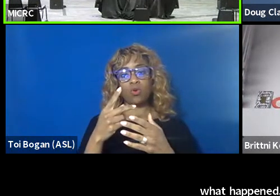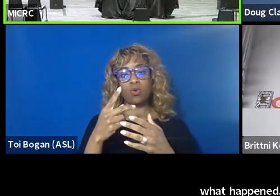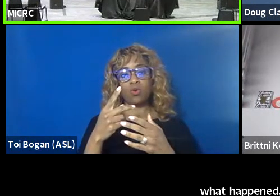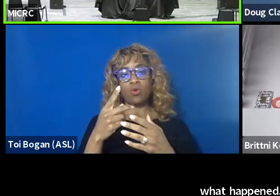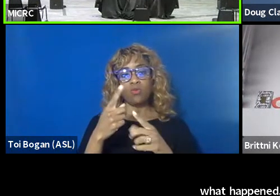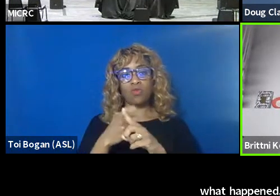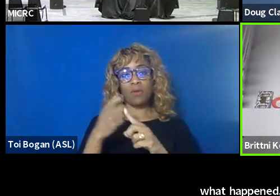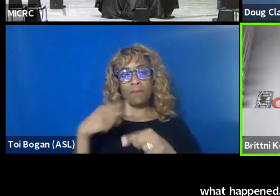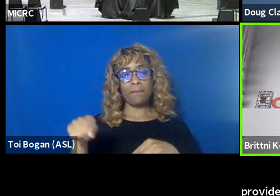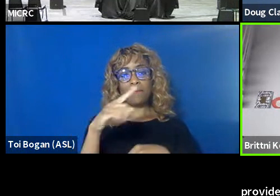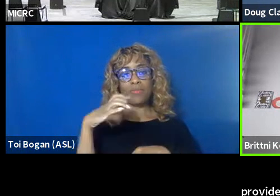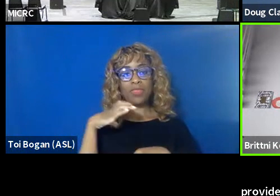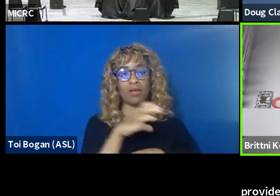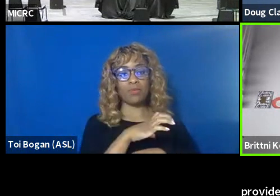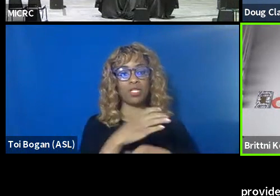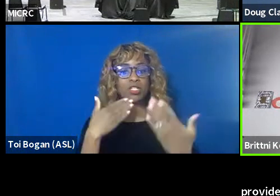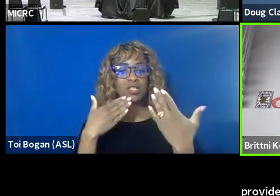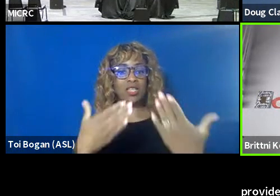Thank you, Sue.